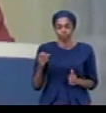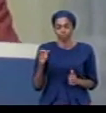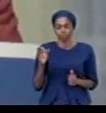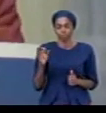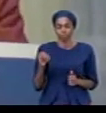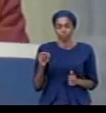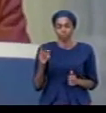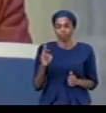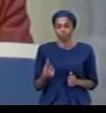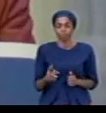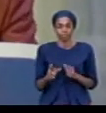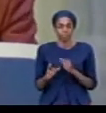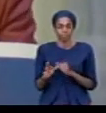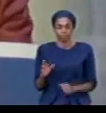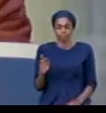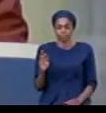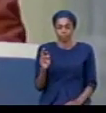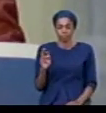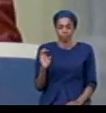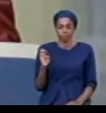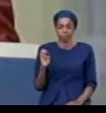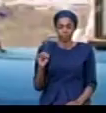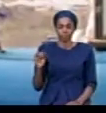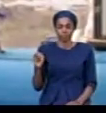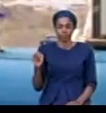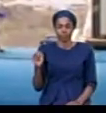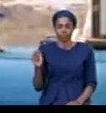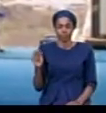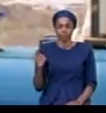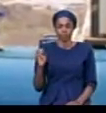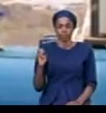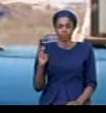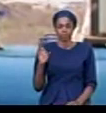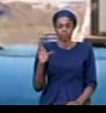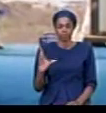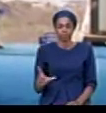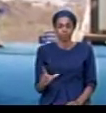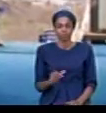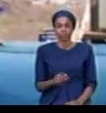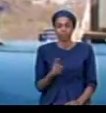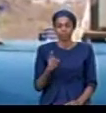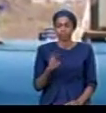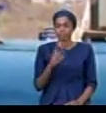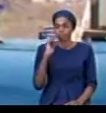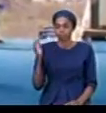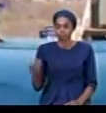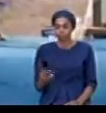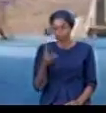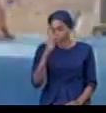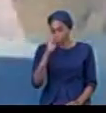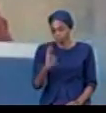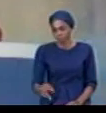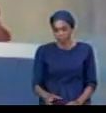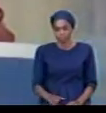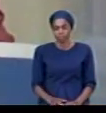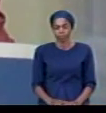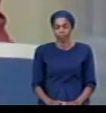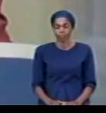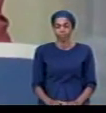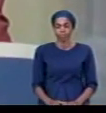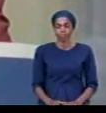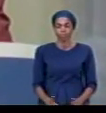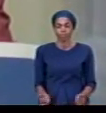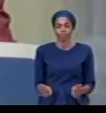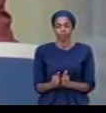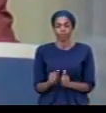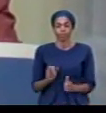Director, General, Niger State Local Government Pension Board. You're welcome, sir. So in our